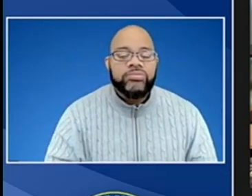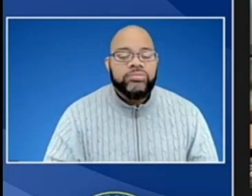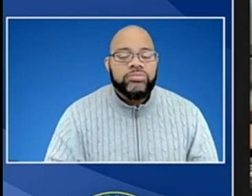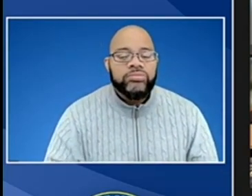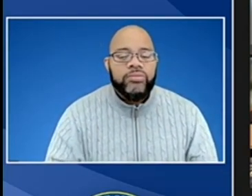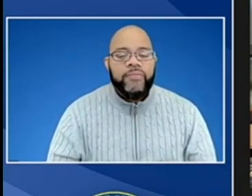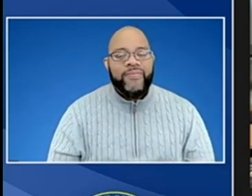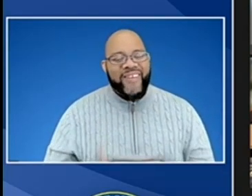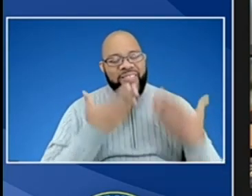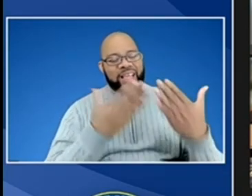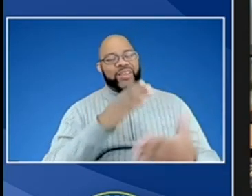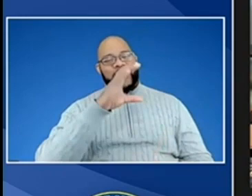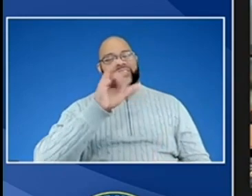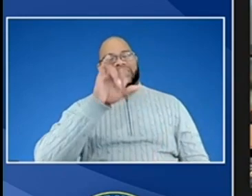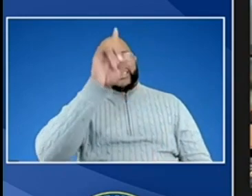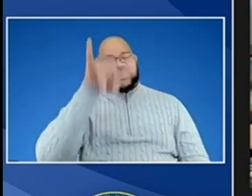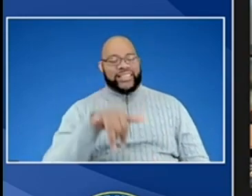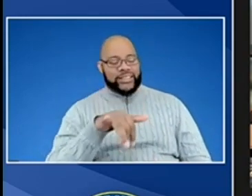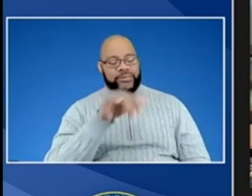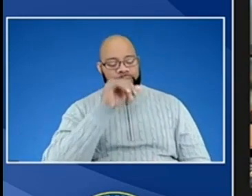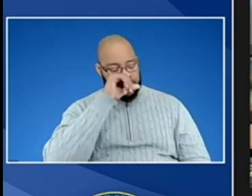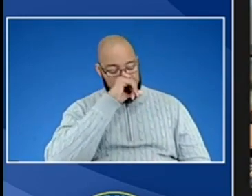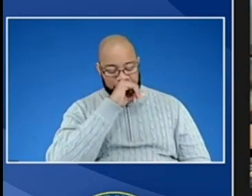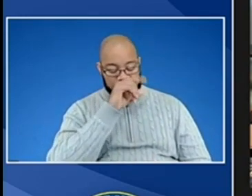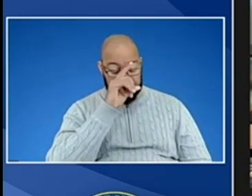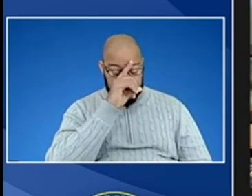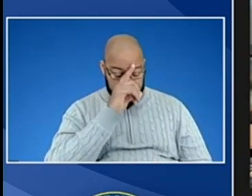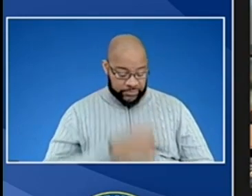Thank you, Cindy.